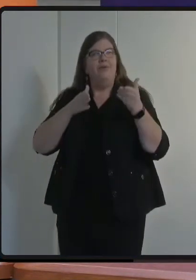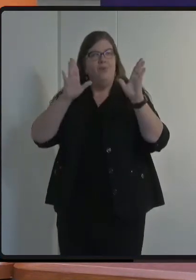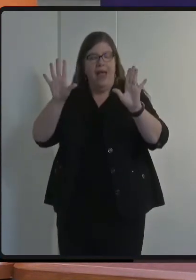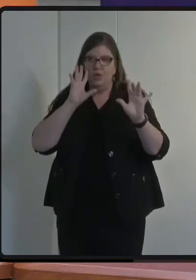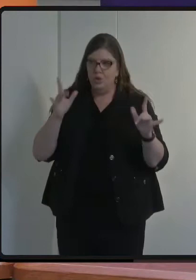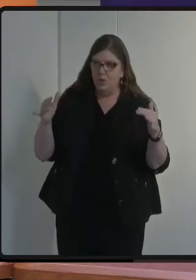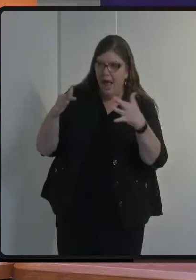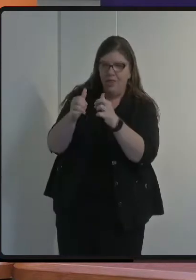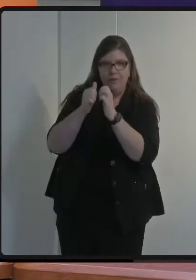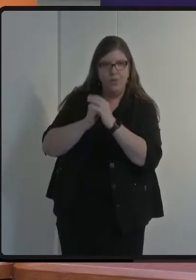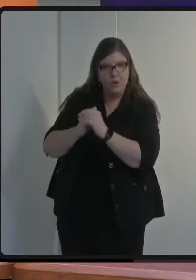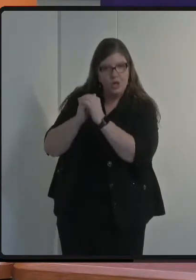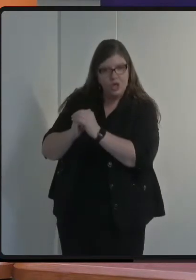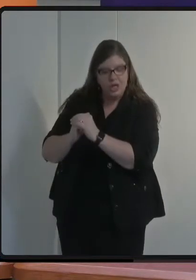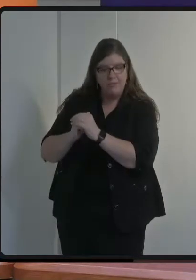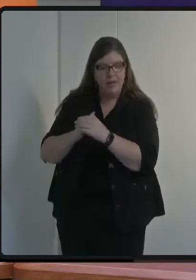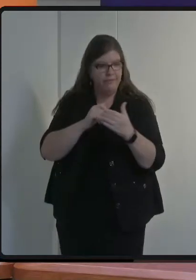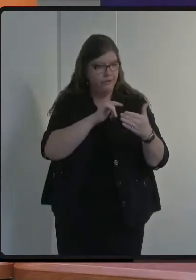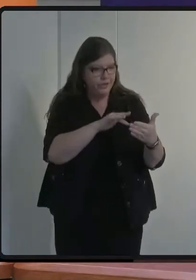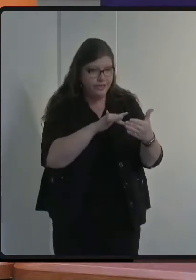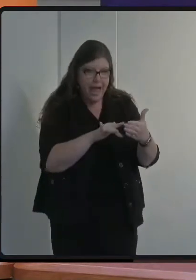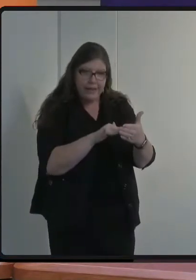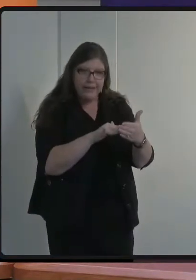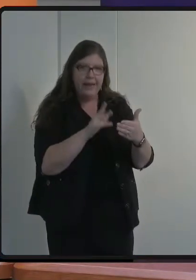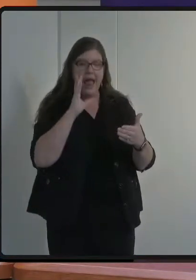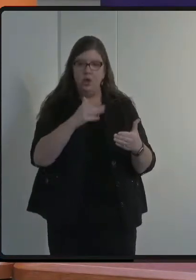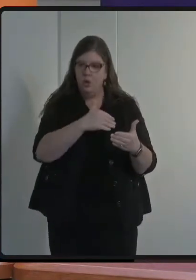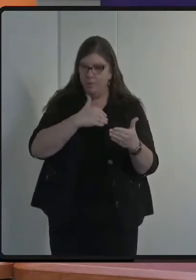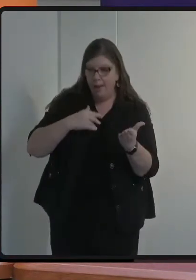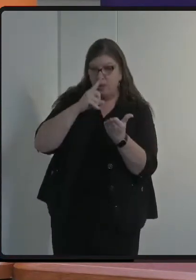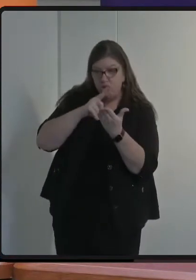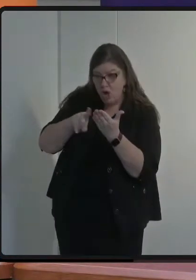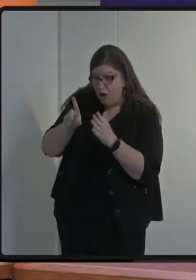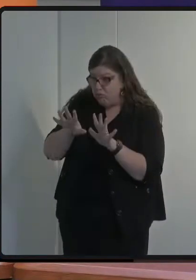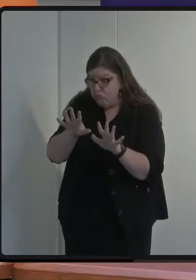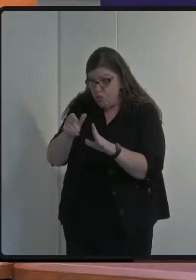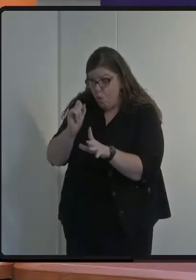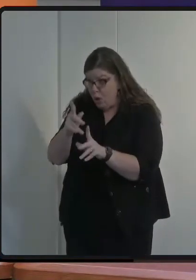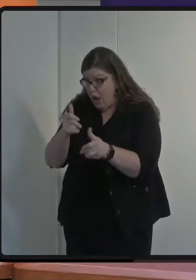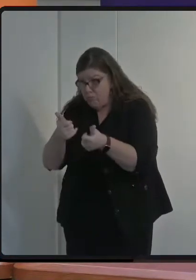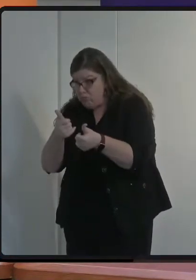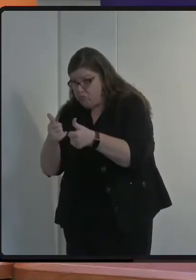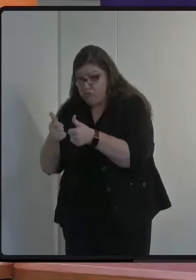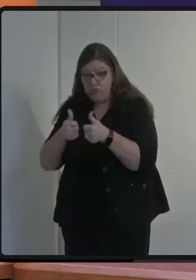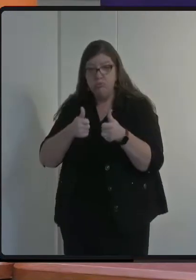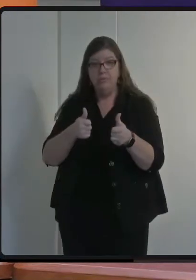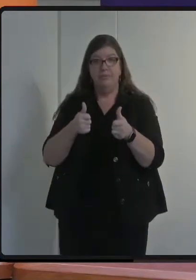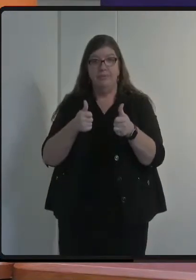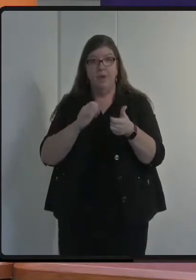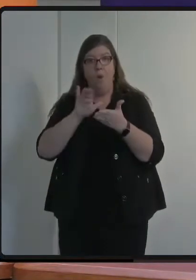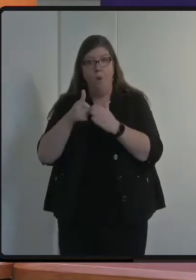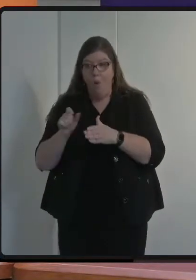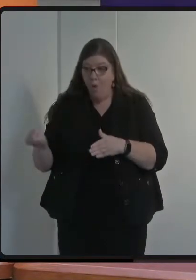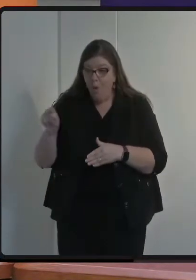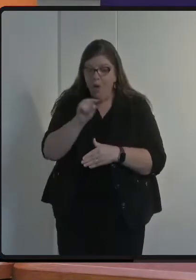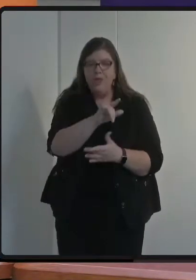gather for worship, for study, and to do membership check-ins for well-being, all coming through